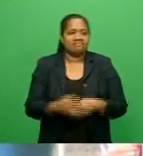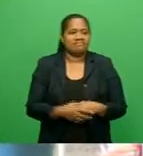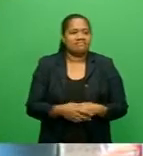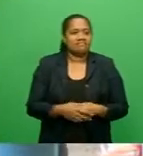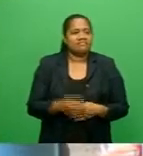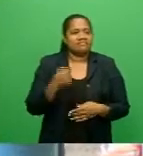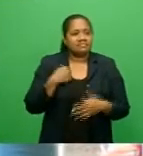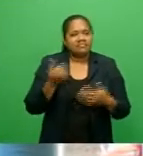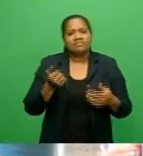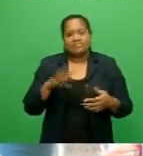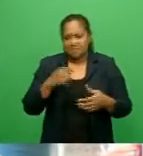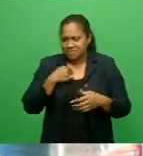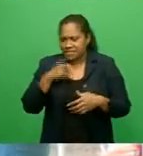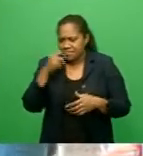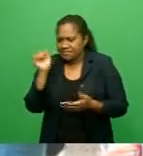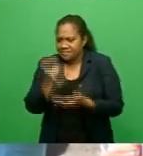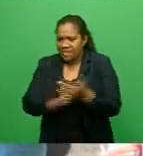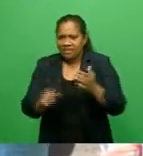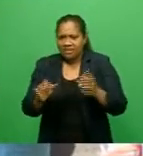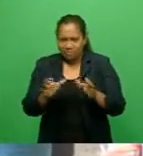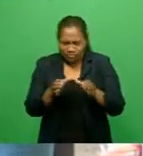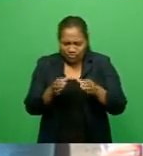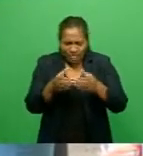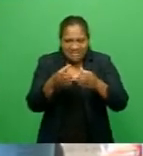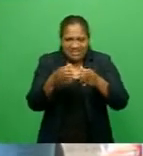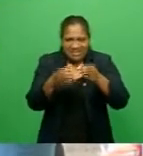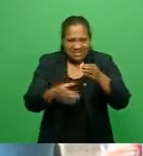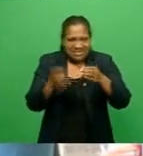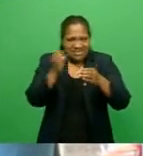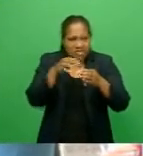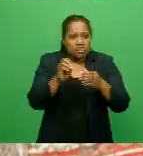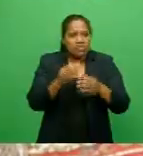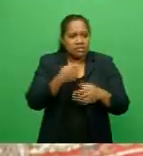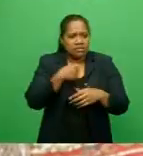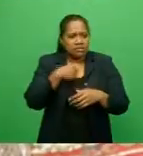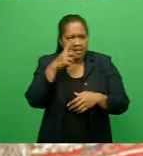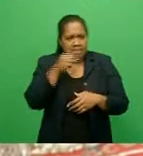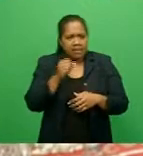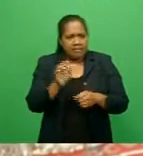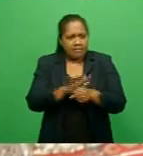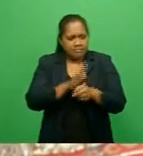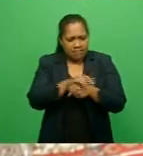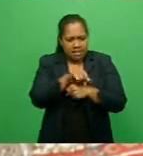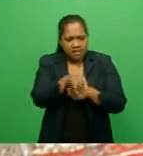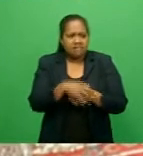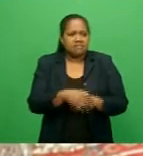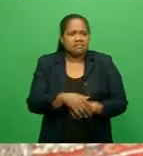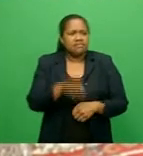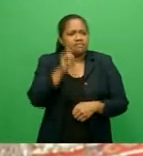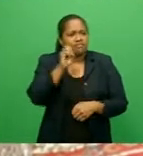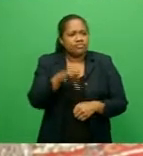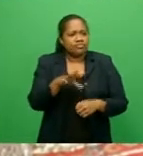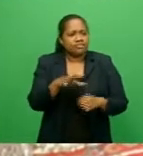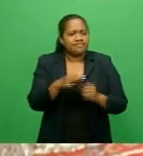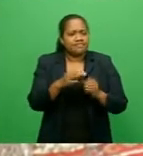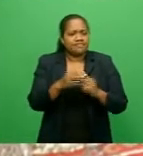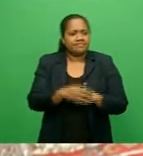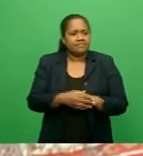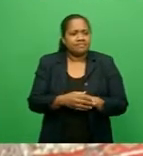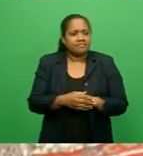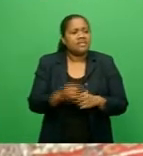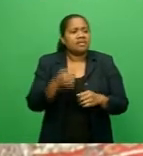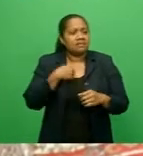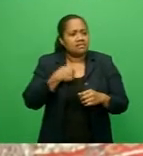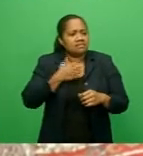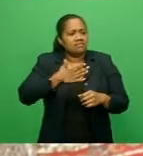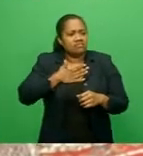can buy the jars. I'm only waiting for the nutrition chart, which I could put at the back of my product, and then I would like